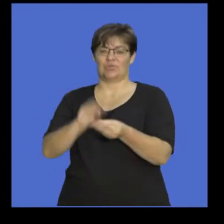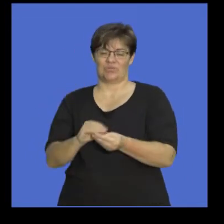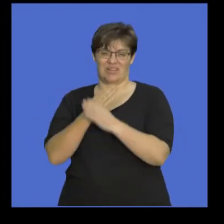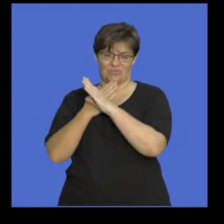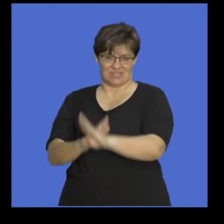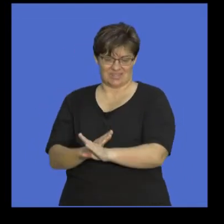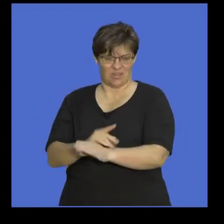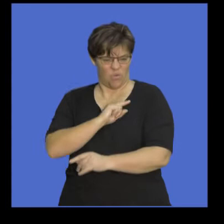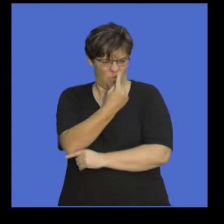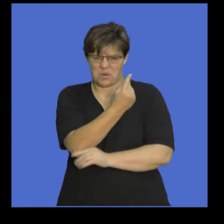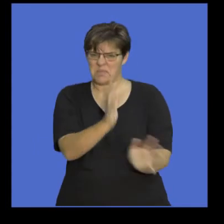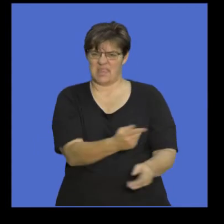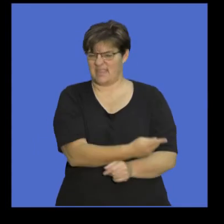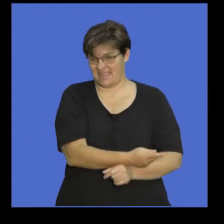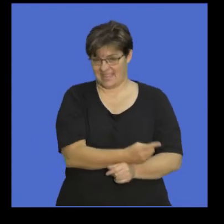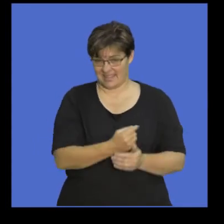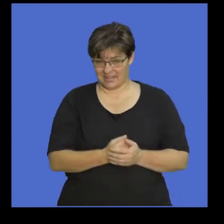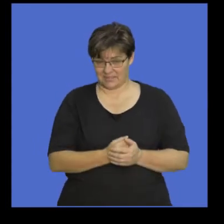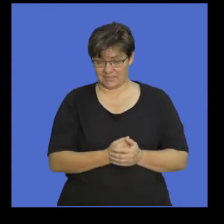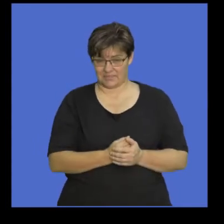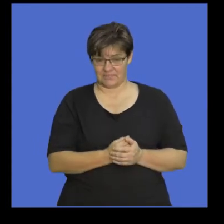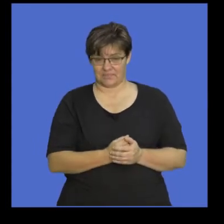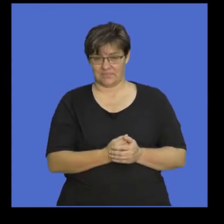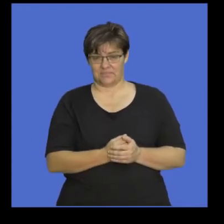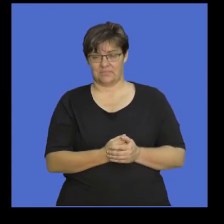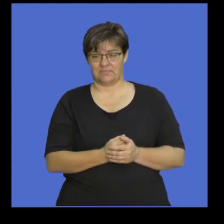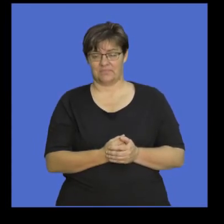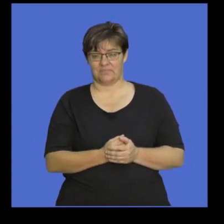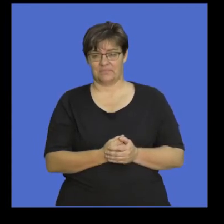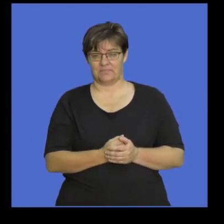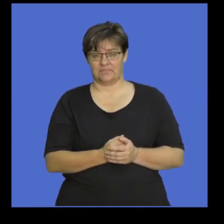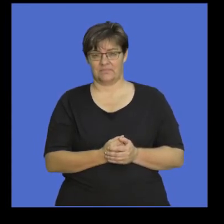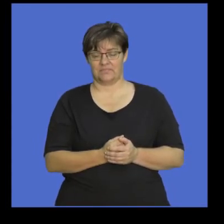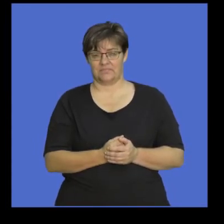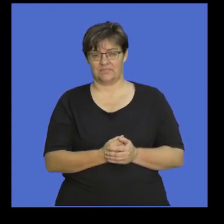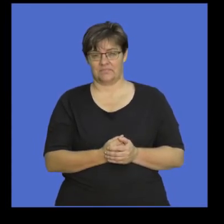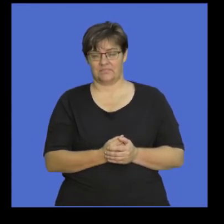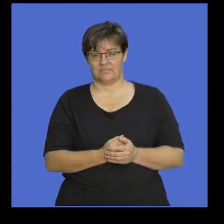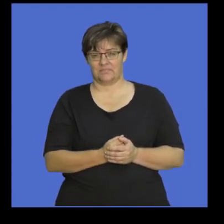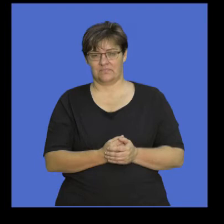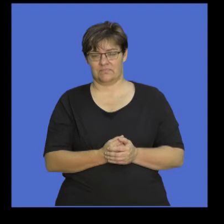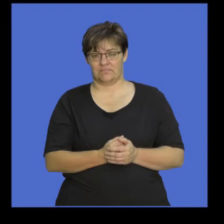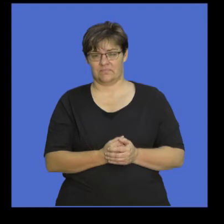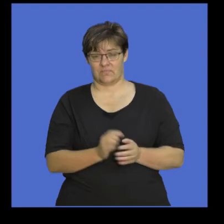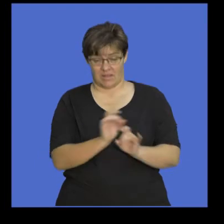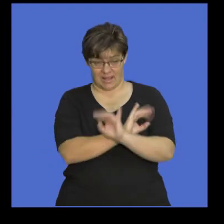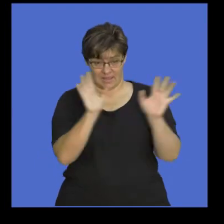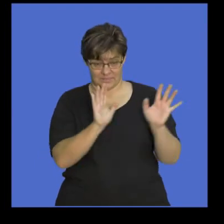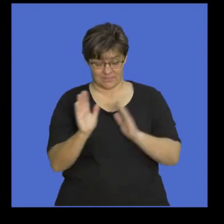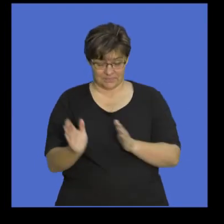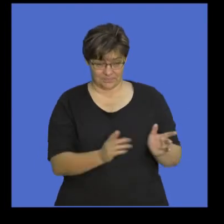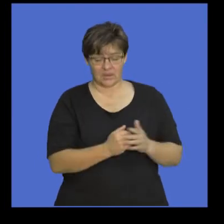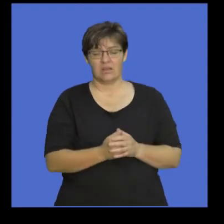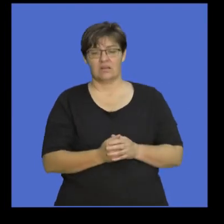what accounts for the total resistance in the entire circuit, right? Okay? Now, we are clear